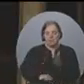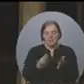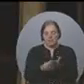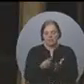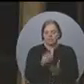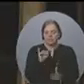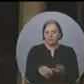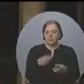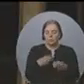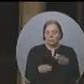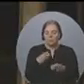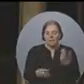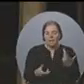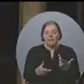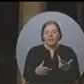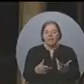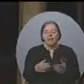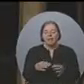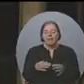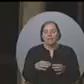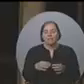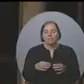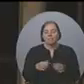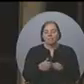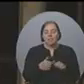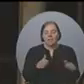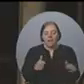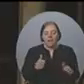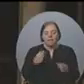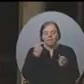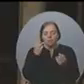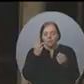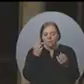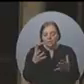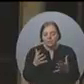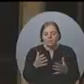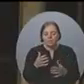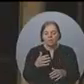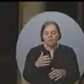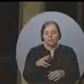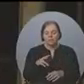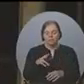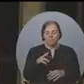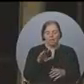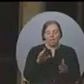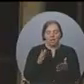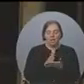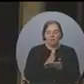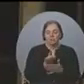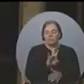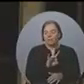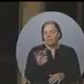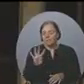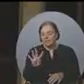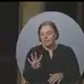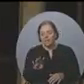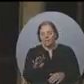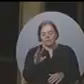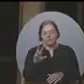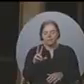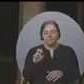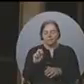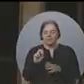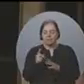of 8 a.m. and 4 p.m. are 30 minutes. But if a vessel is in trouble outside of bankers' hours, they must wait up to two hours